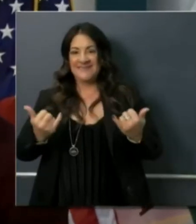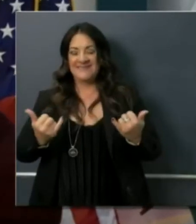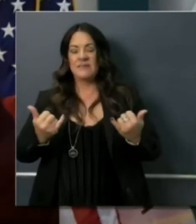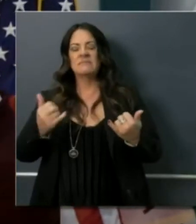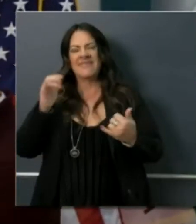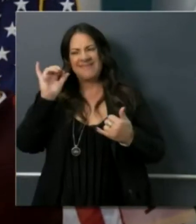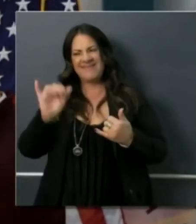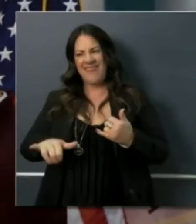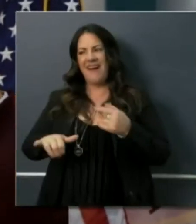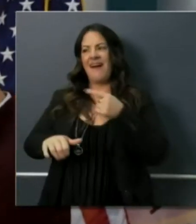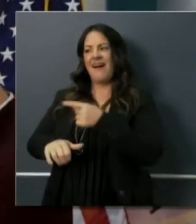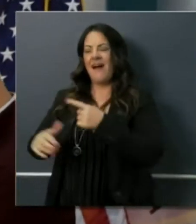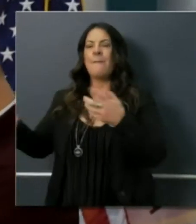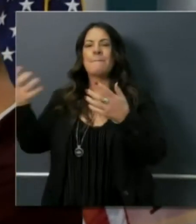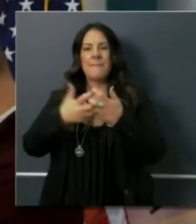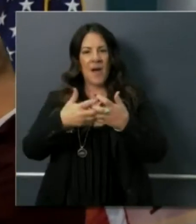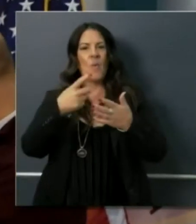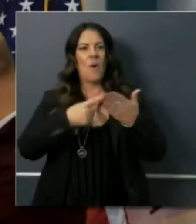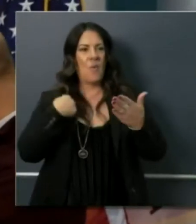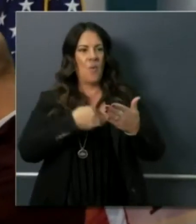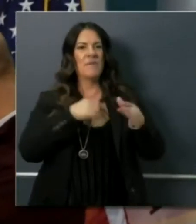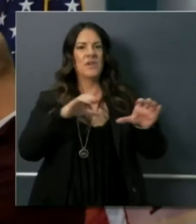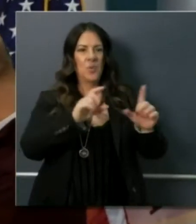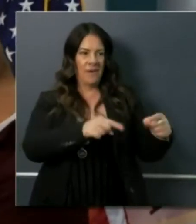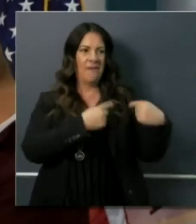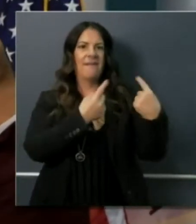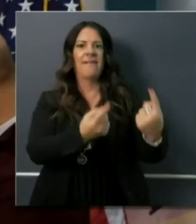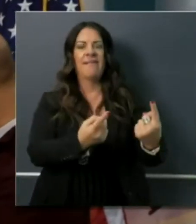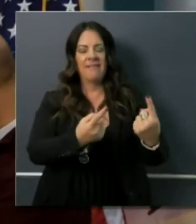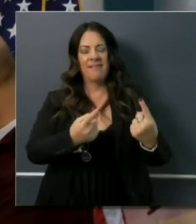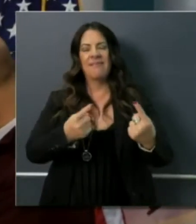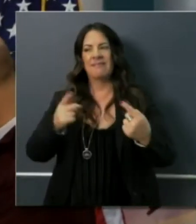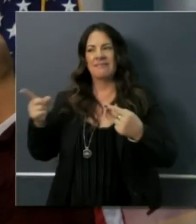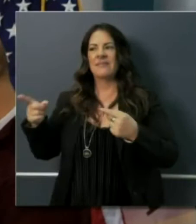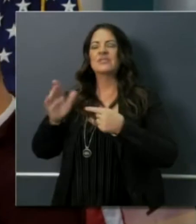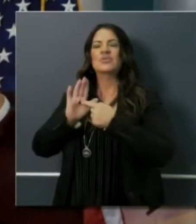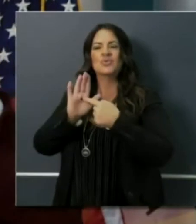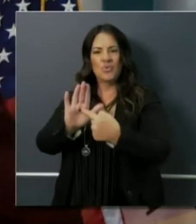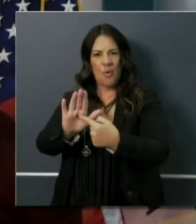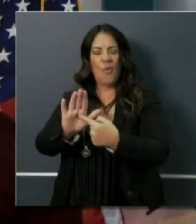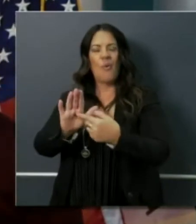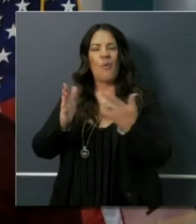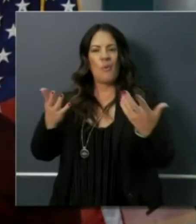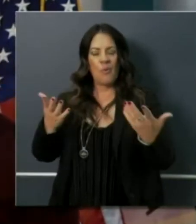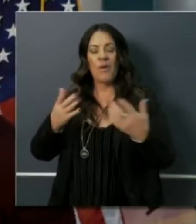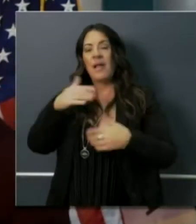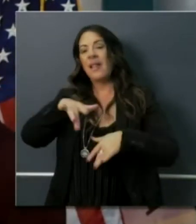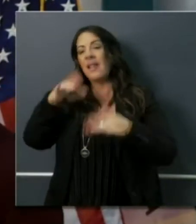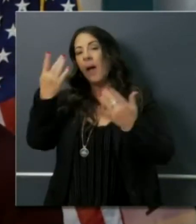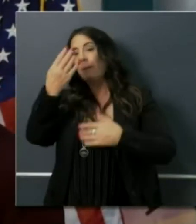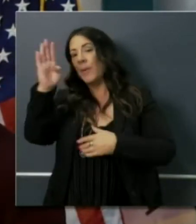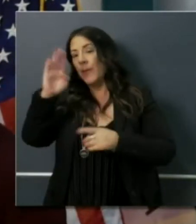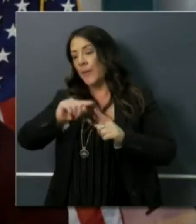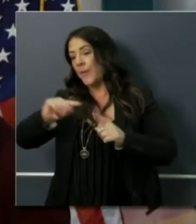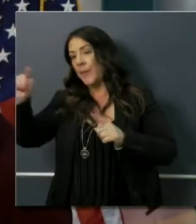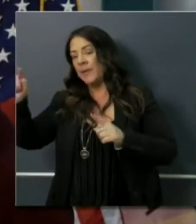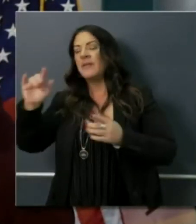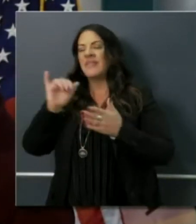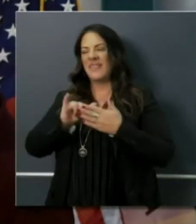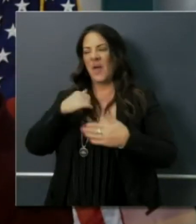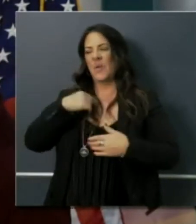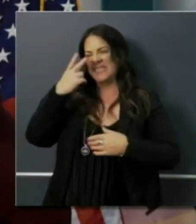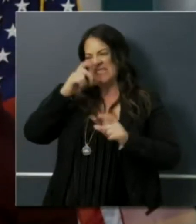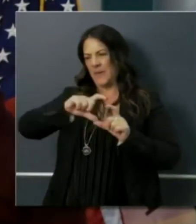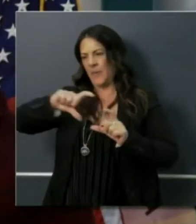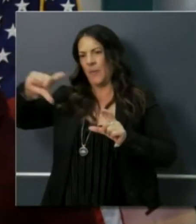within the model because any line within this light blue shaded area fits within our model. We see that we